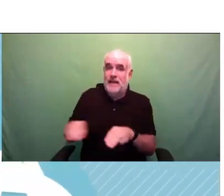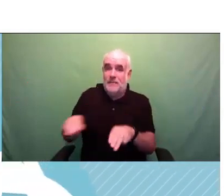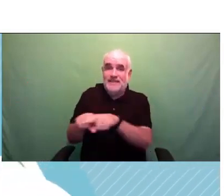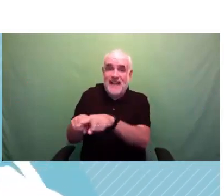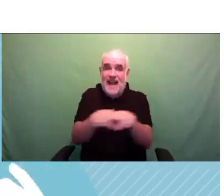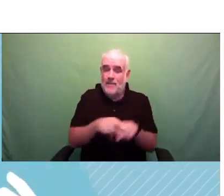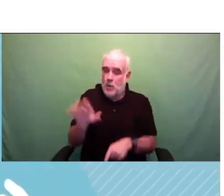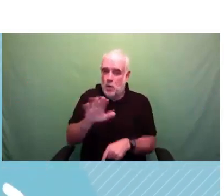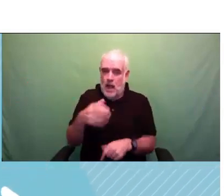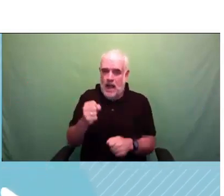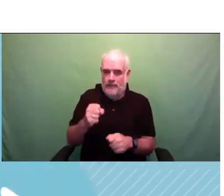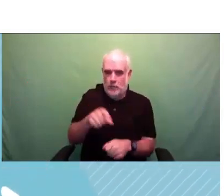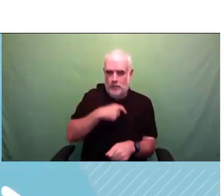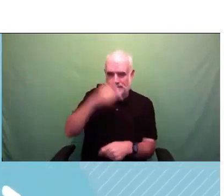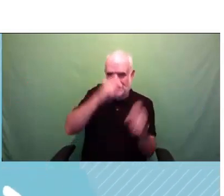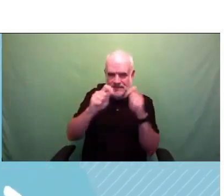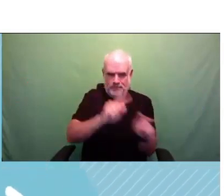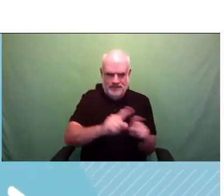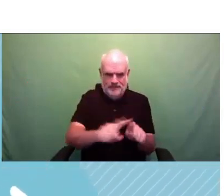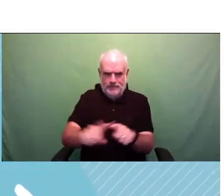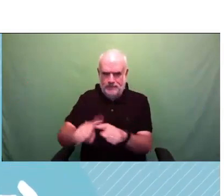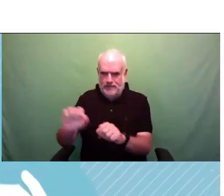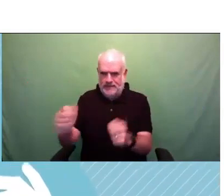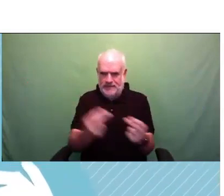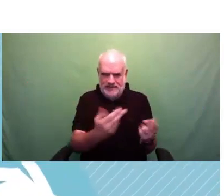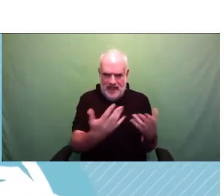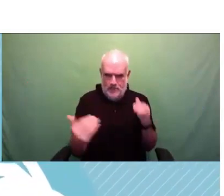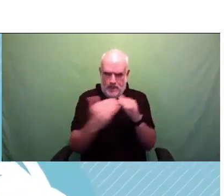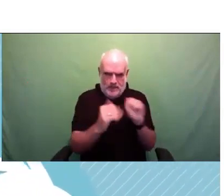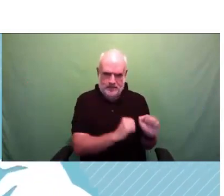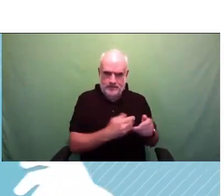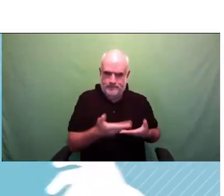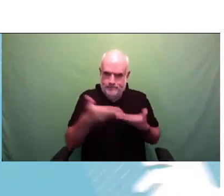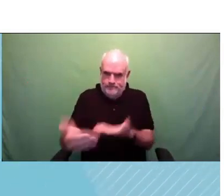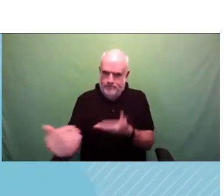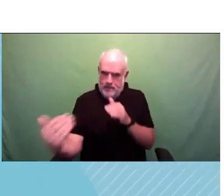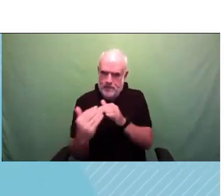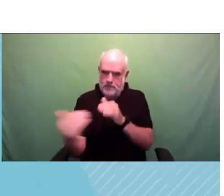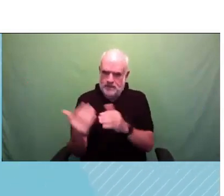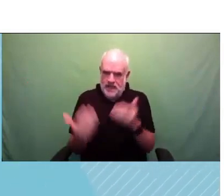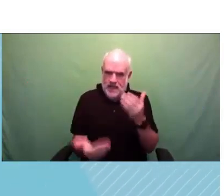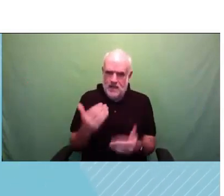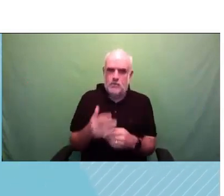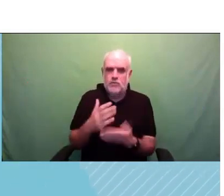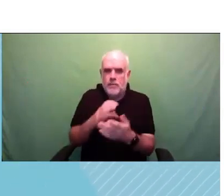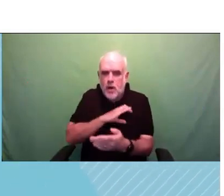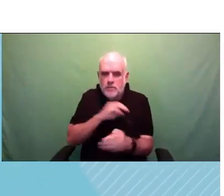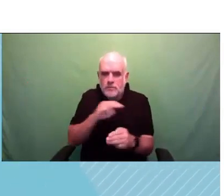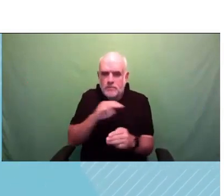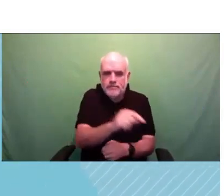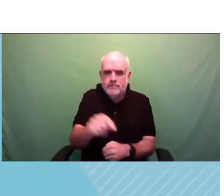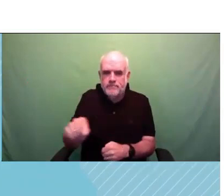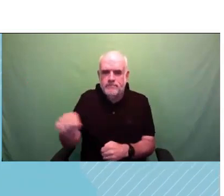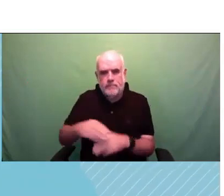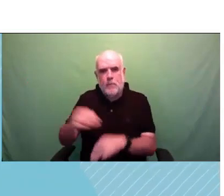treating everyone the same. It is about considering the particular needs of people so that similar outcomes can be achieved. Certain people